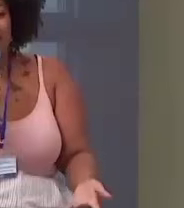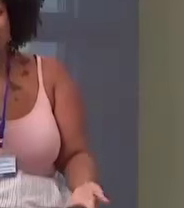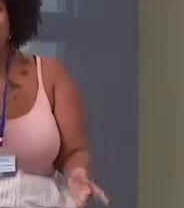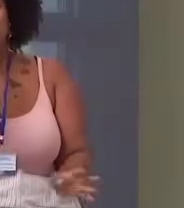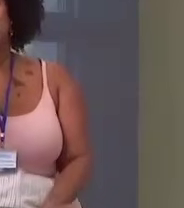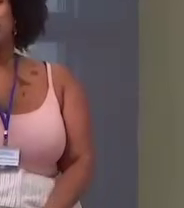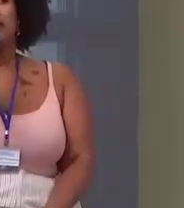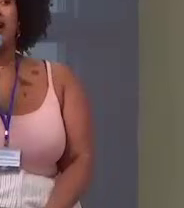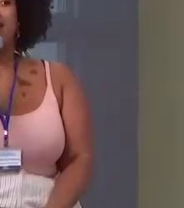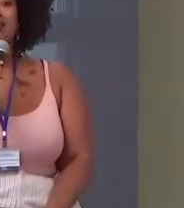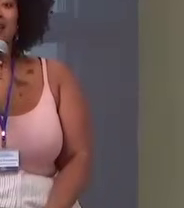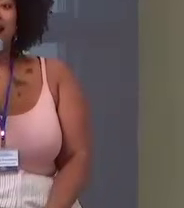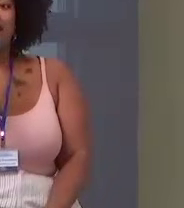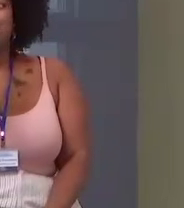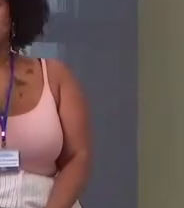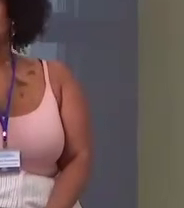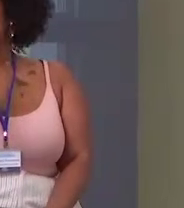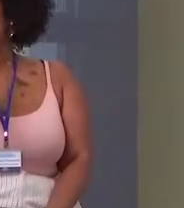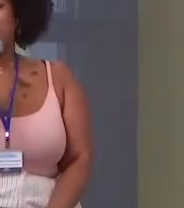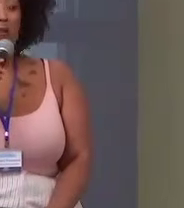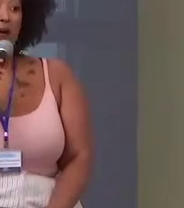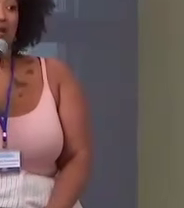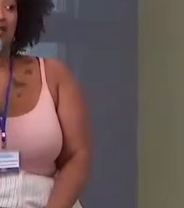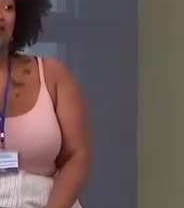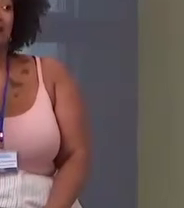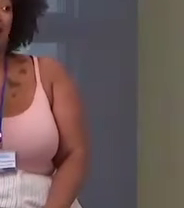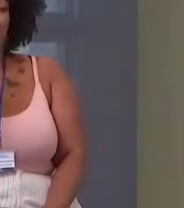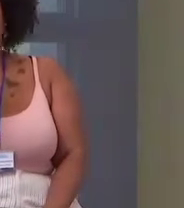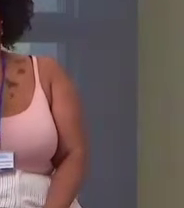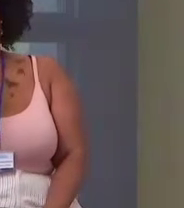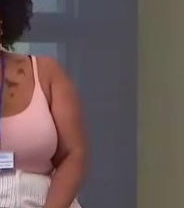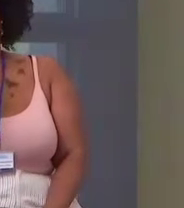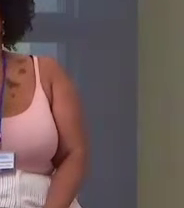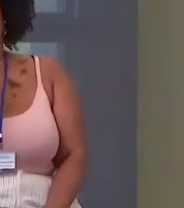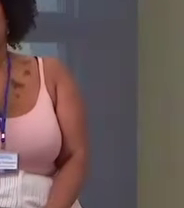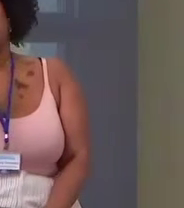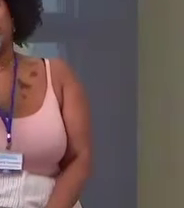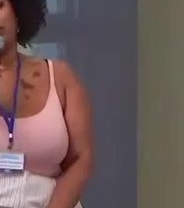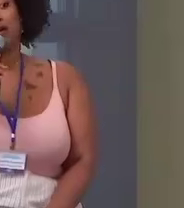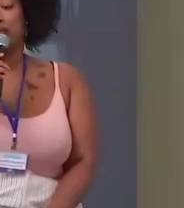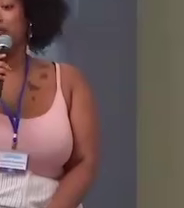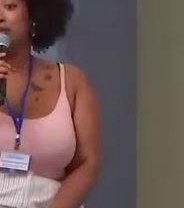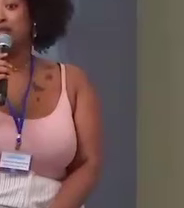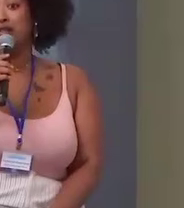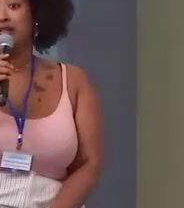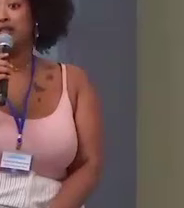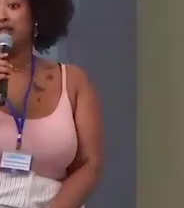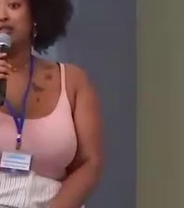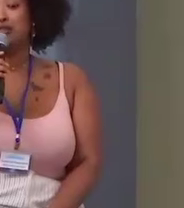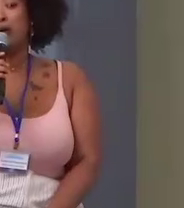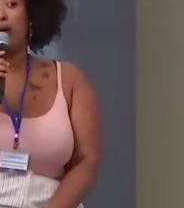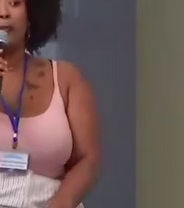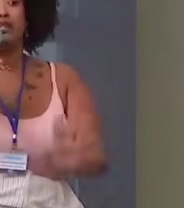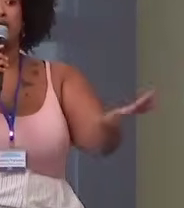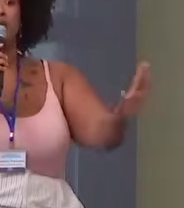put in the effort. But honestly, I've had to learn to protect my peace, and there are a lot of ignorant people in the world who are comfortable with their